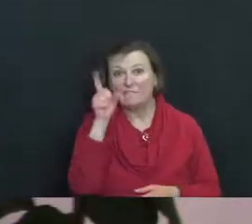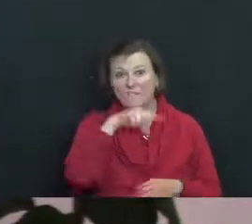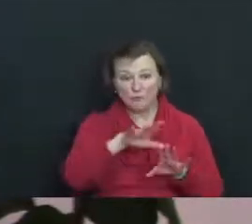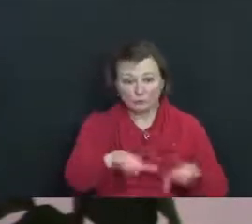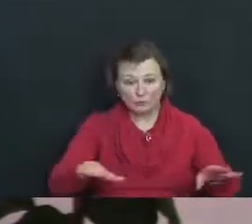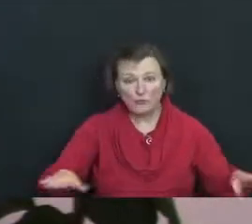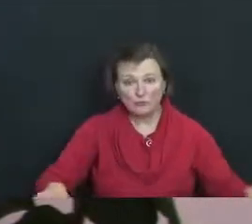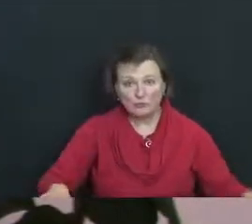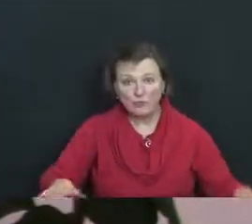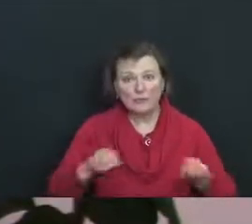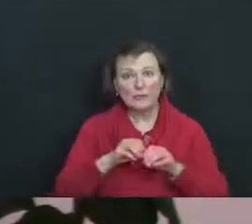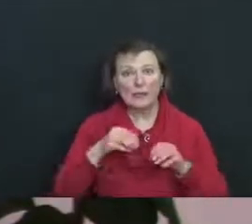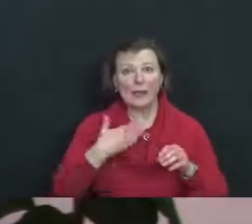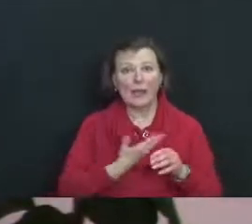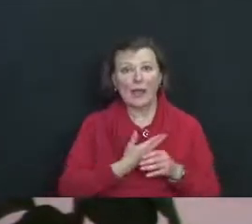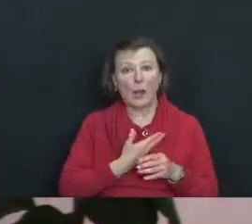divided,